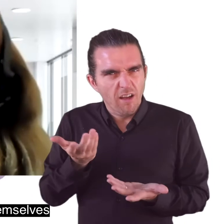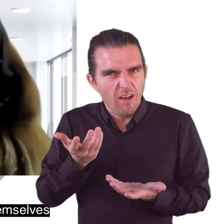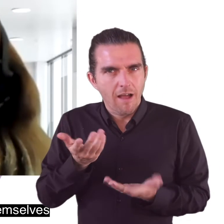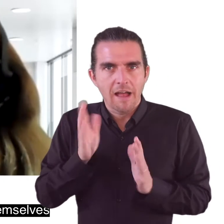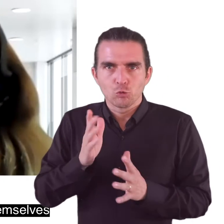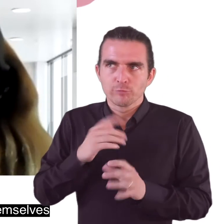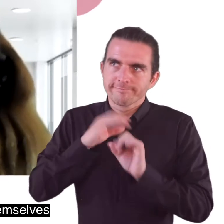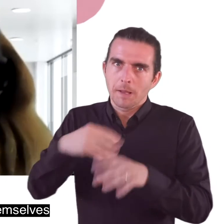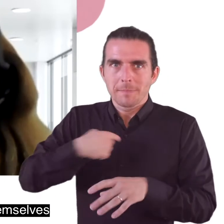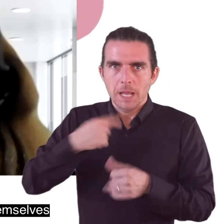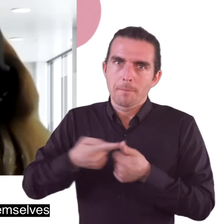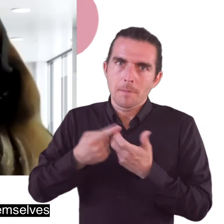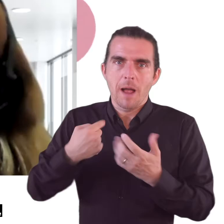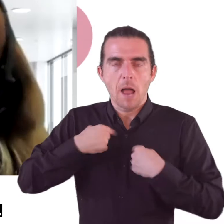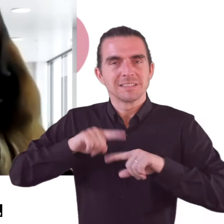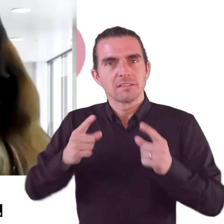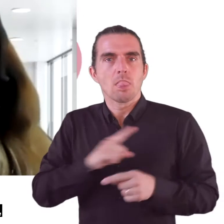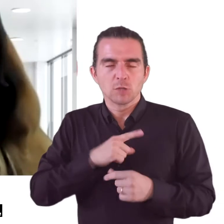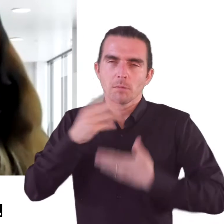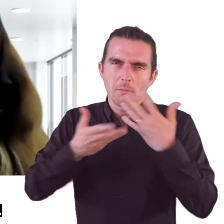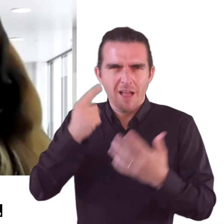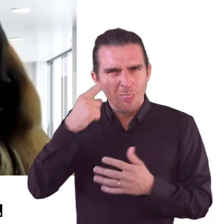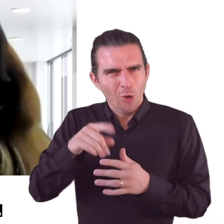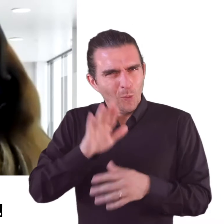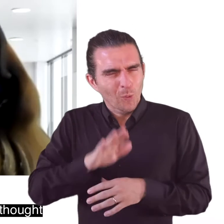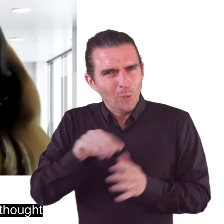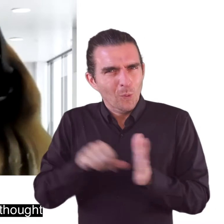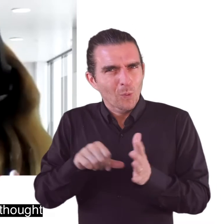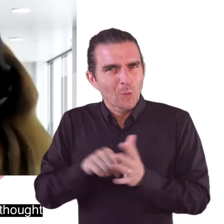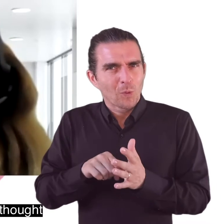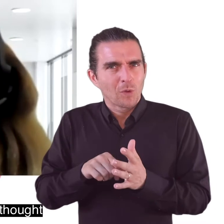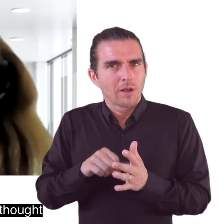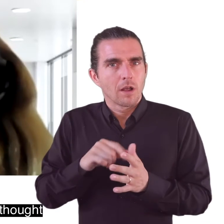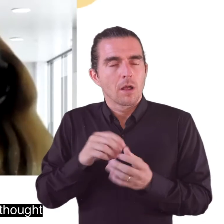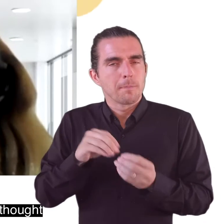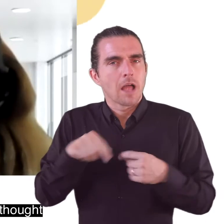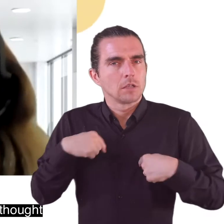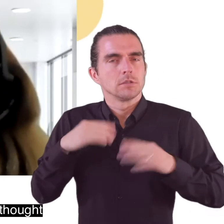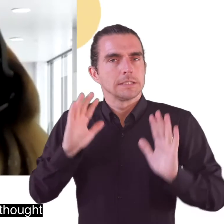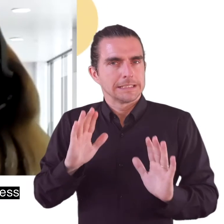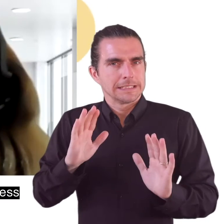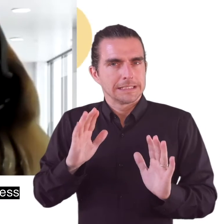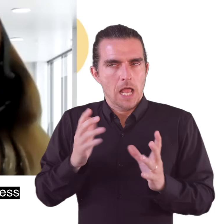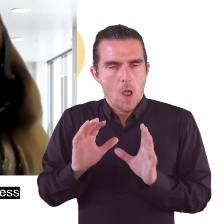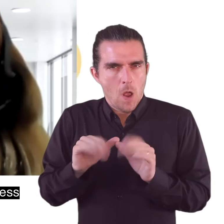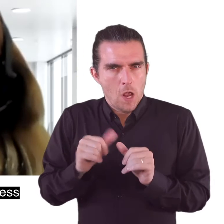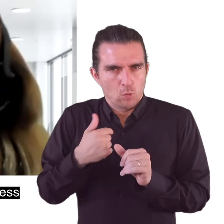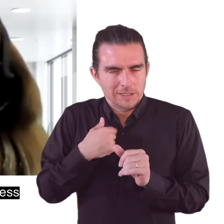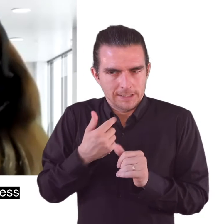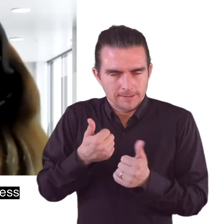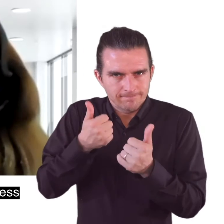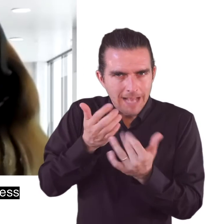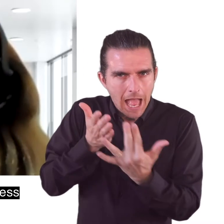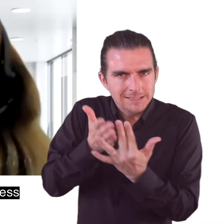always have to identify themselves as a bit different, I think is quite difficult. So it's making us pause for thought around, how do you